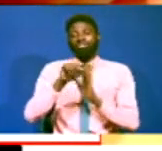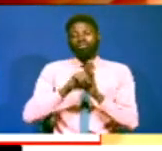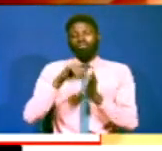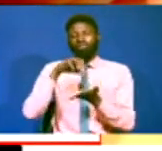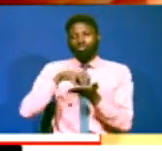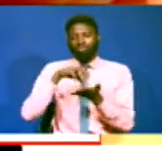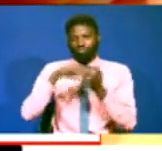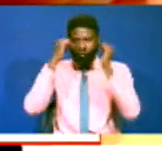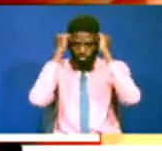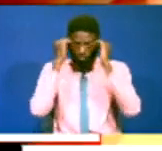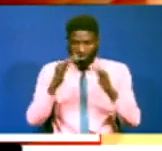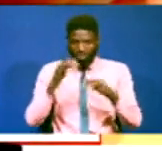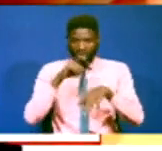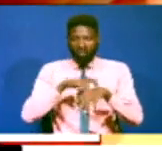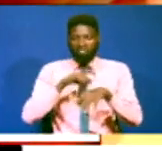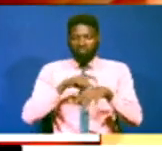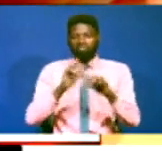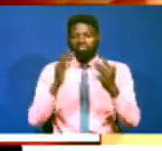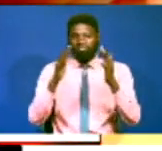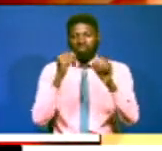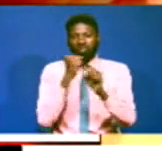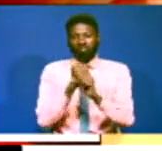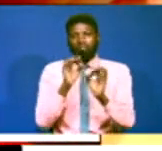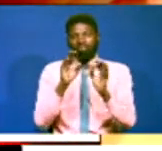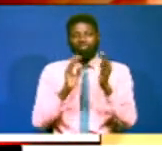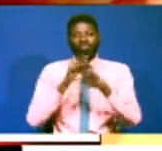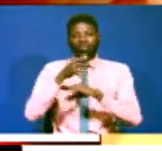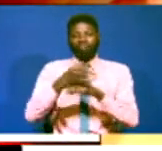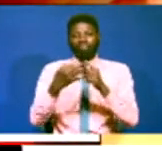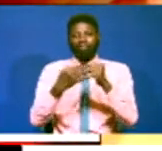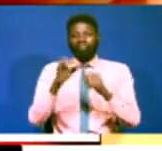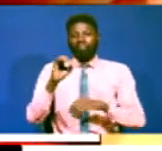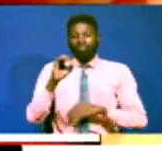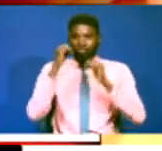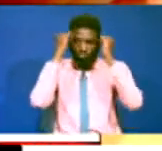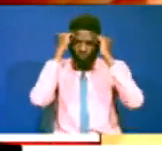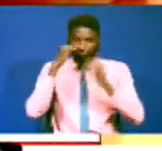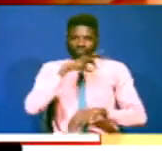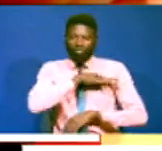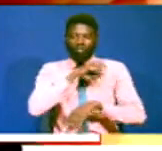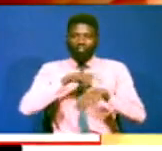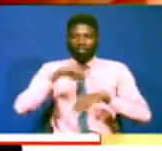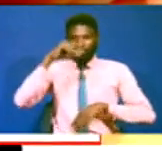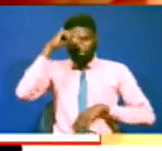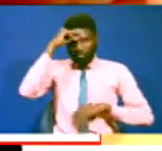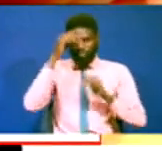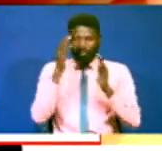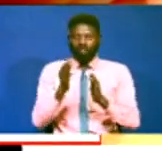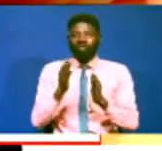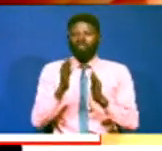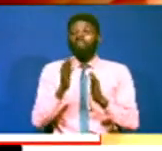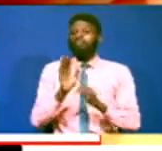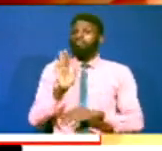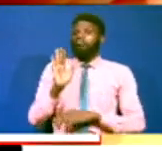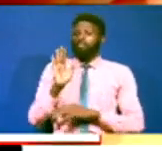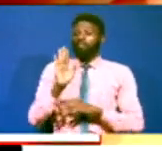celebrated exemplary performance with more than 80 students who benefited from the governor's scholarship program transit to various universities